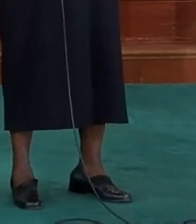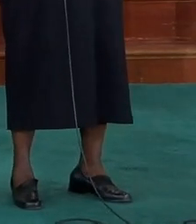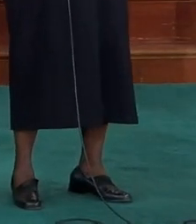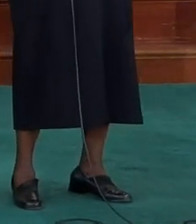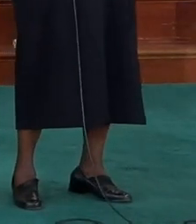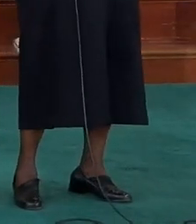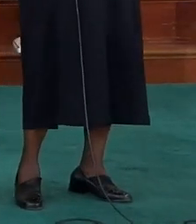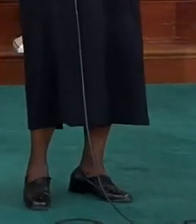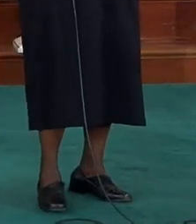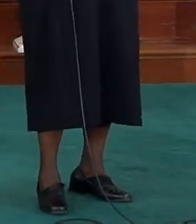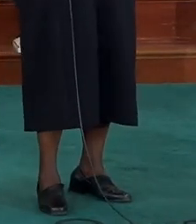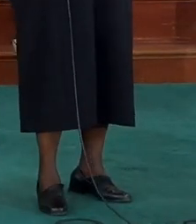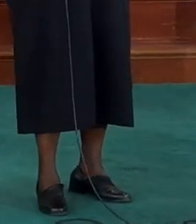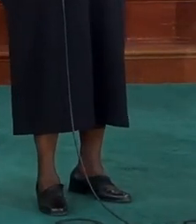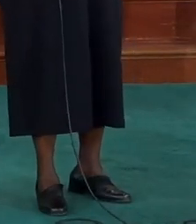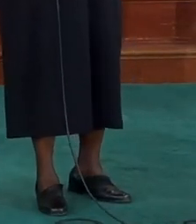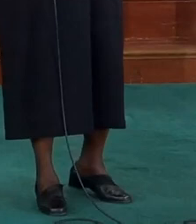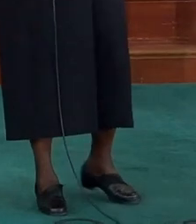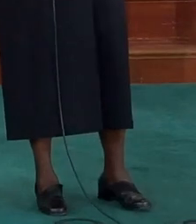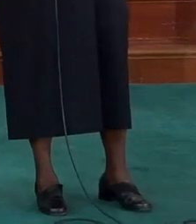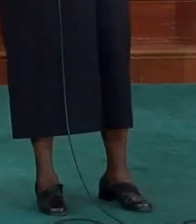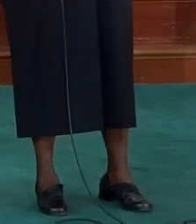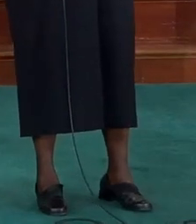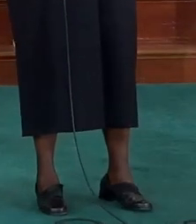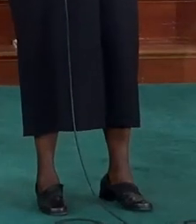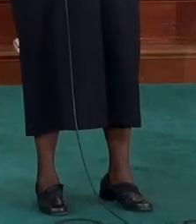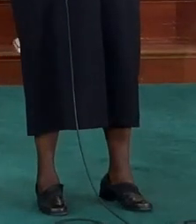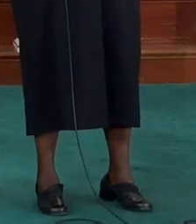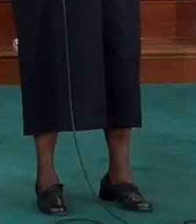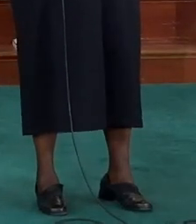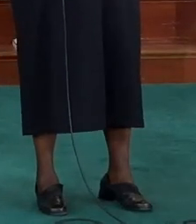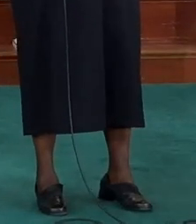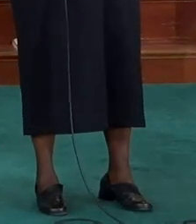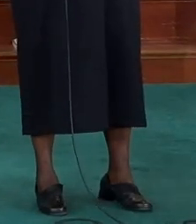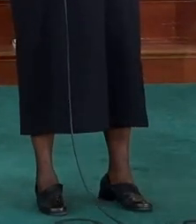little ones coming. I see the little ones coming. I see the little ones coming. Come.